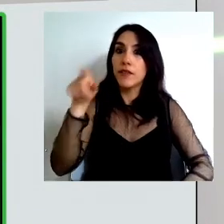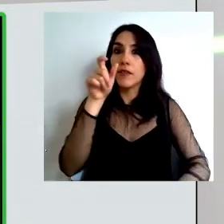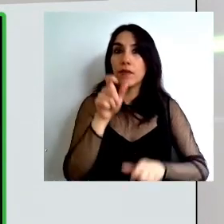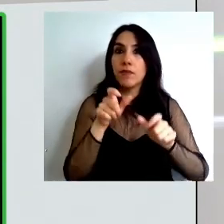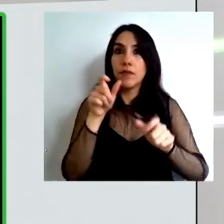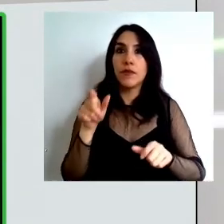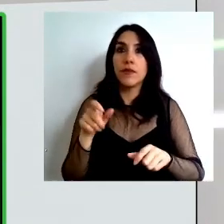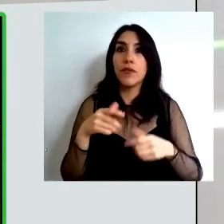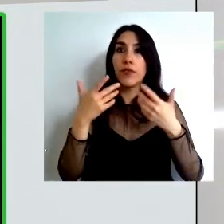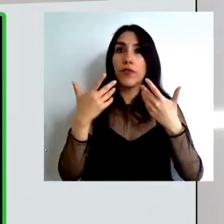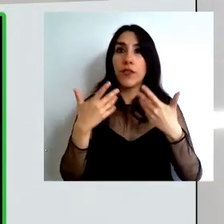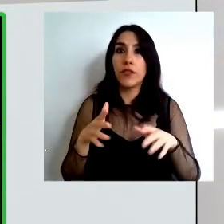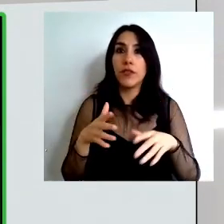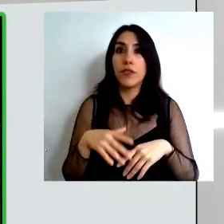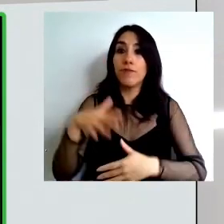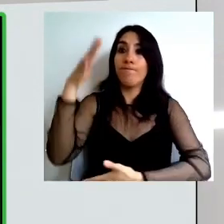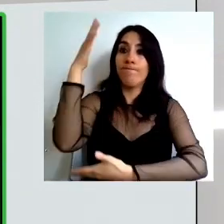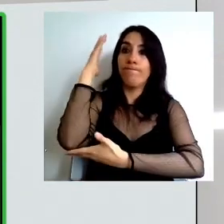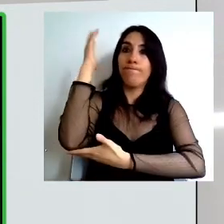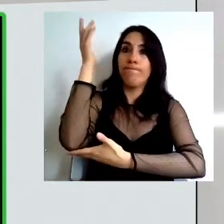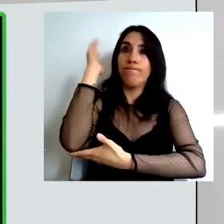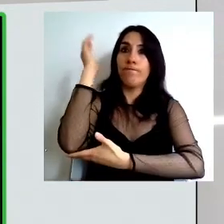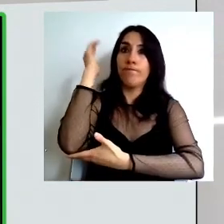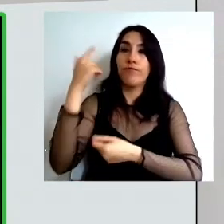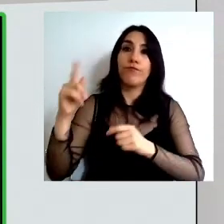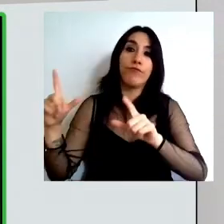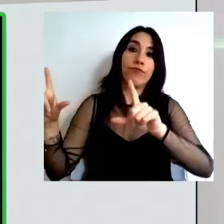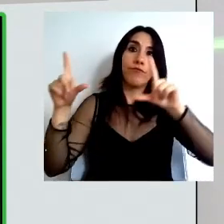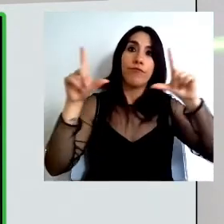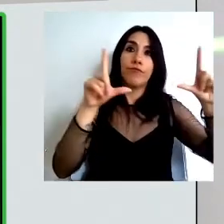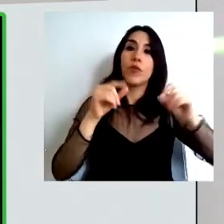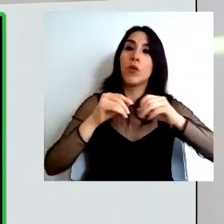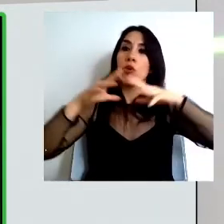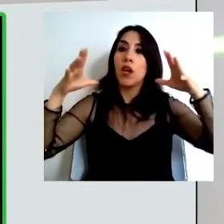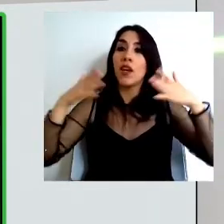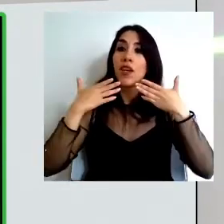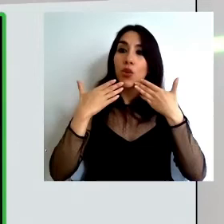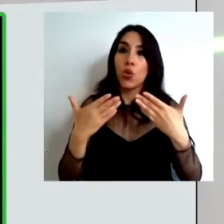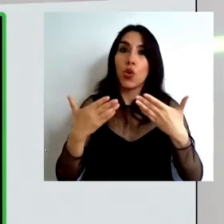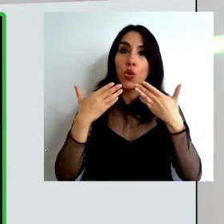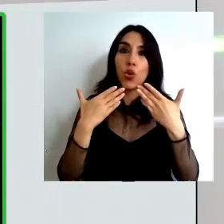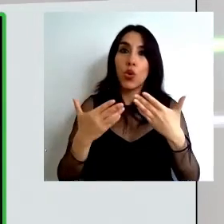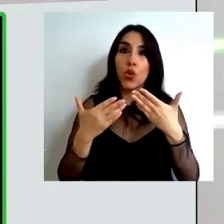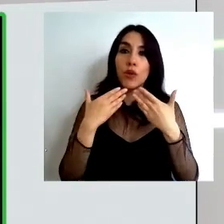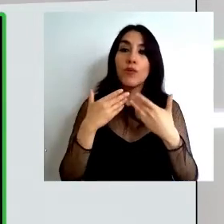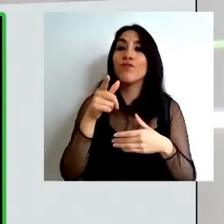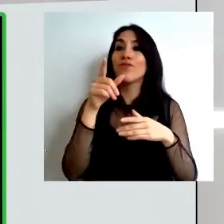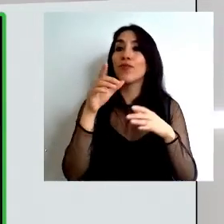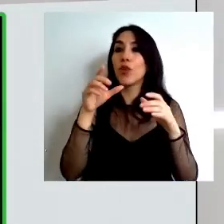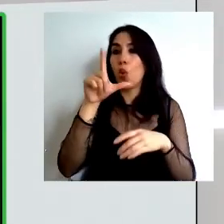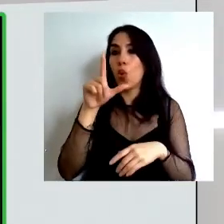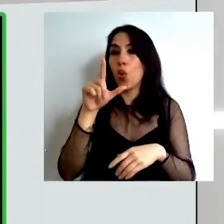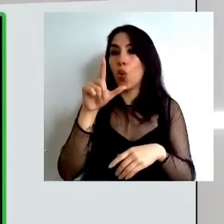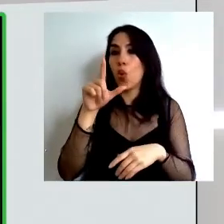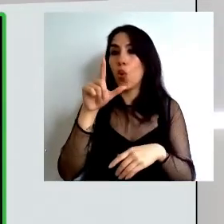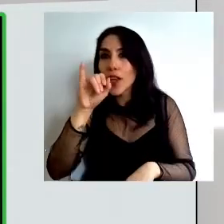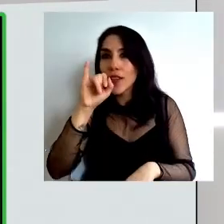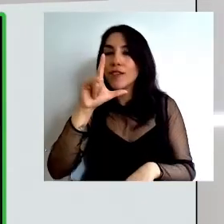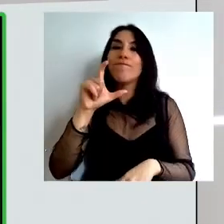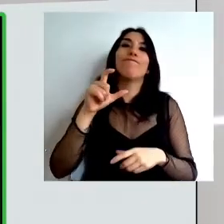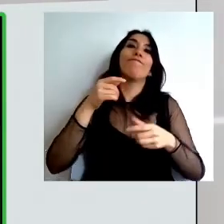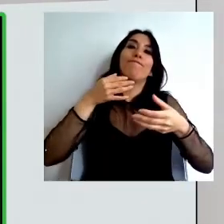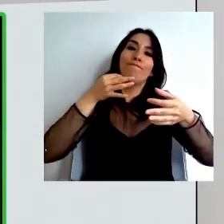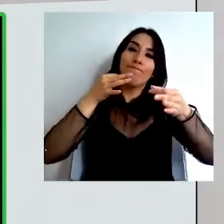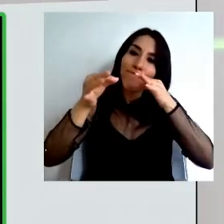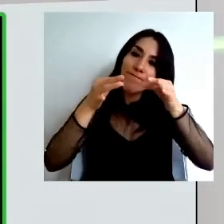thank you, Walburga, in particular, for being with us and sharing all your experience and insights. I wish all of you a